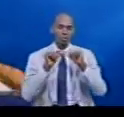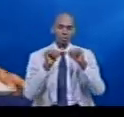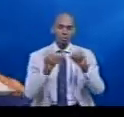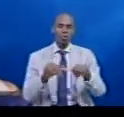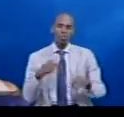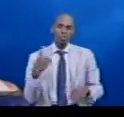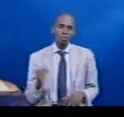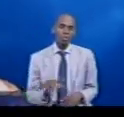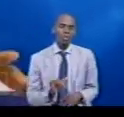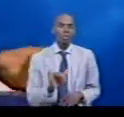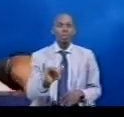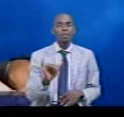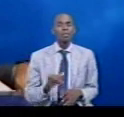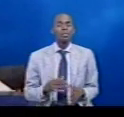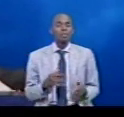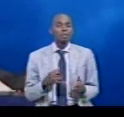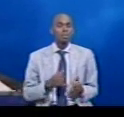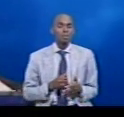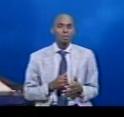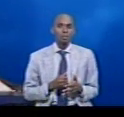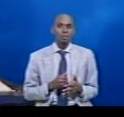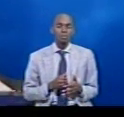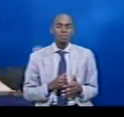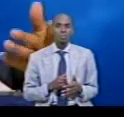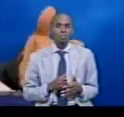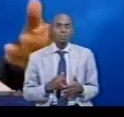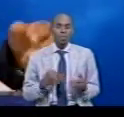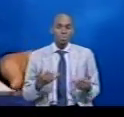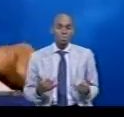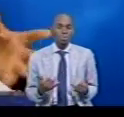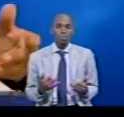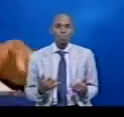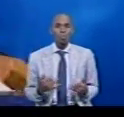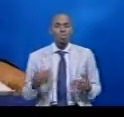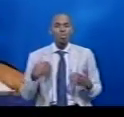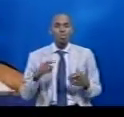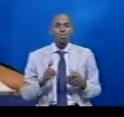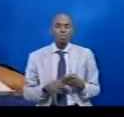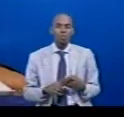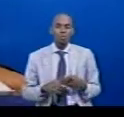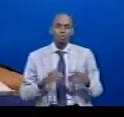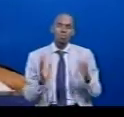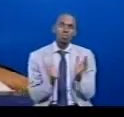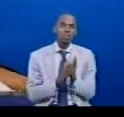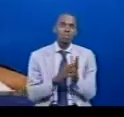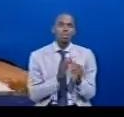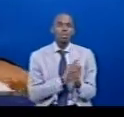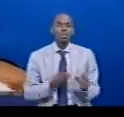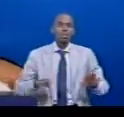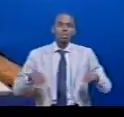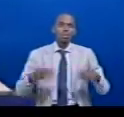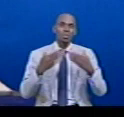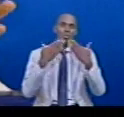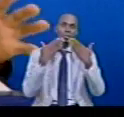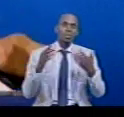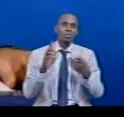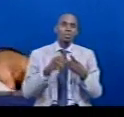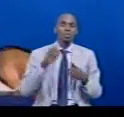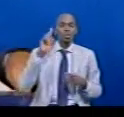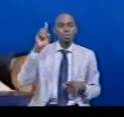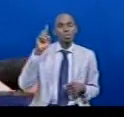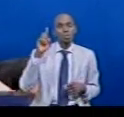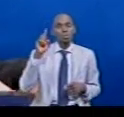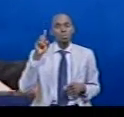want to begin our prayer section with praises to God, giving him thanks for what he did in the